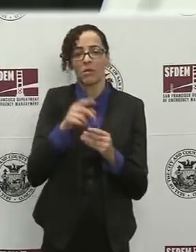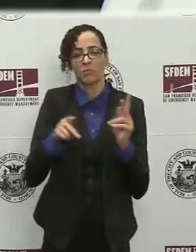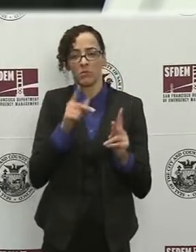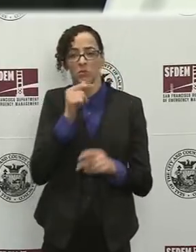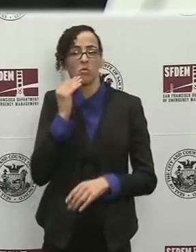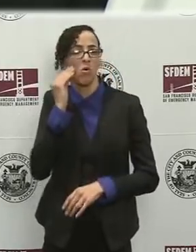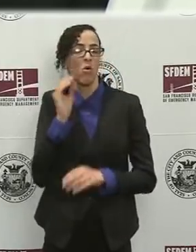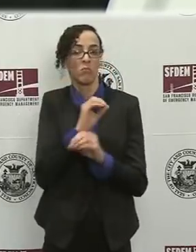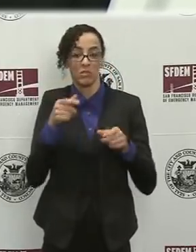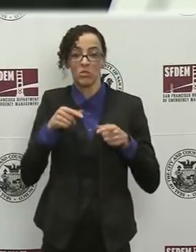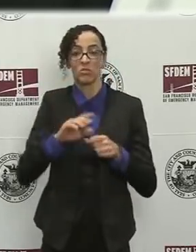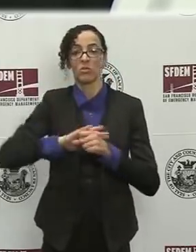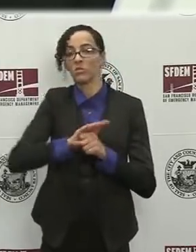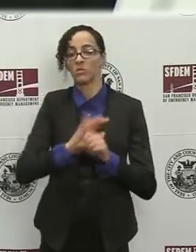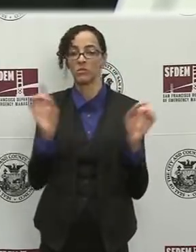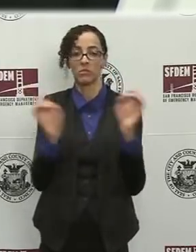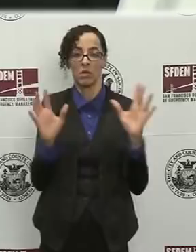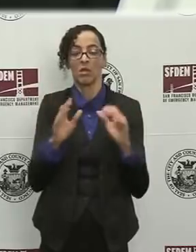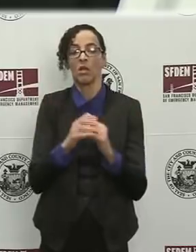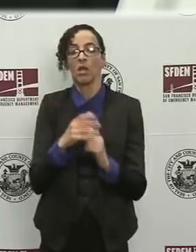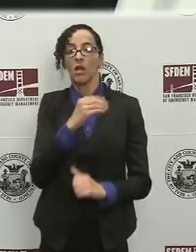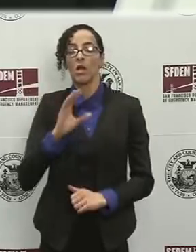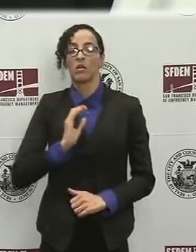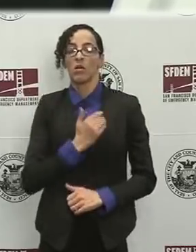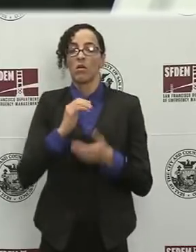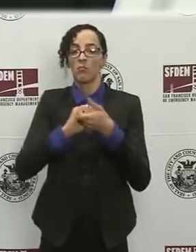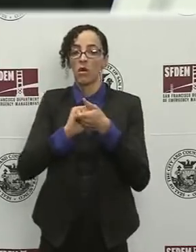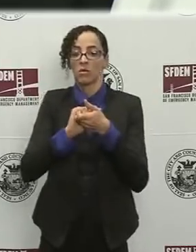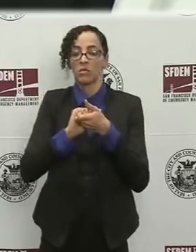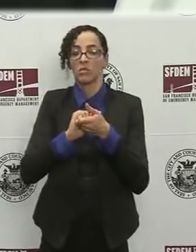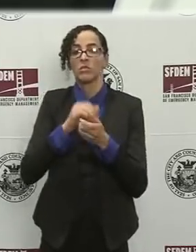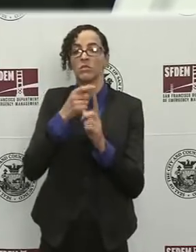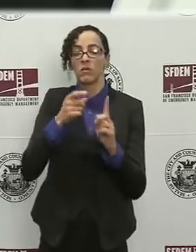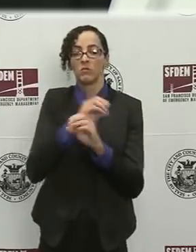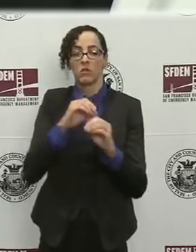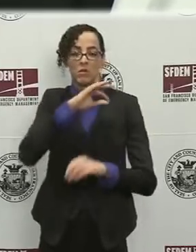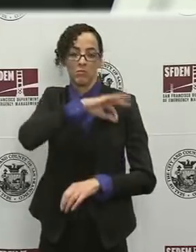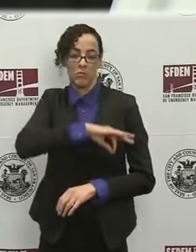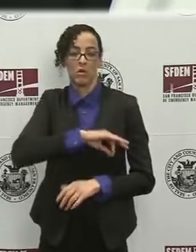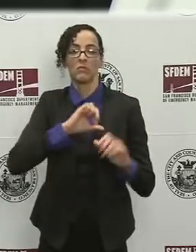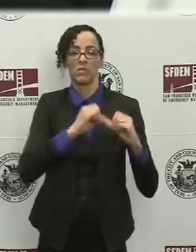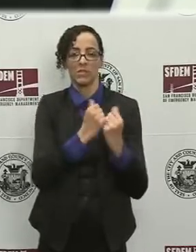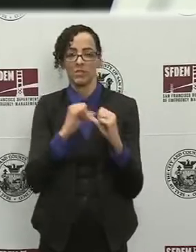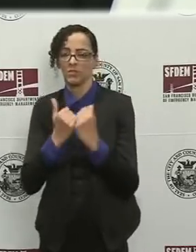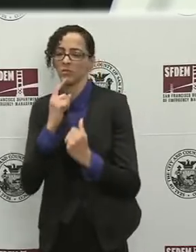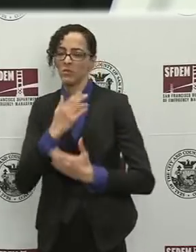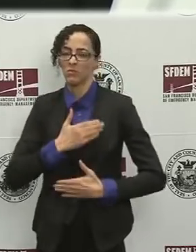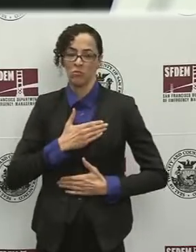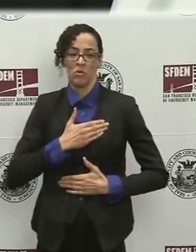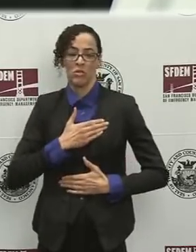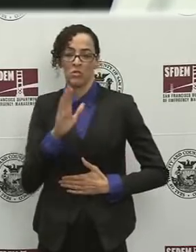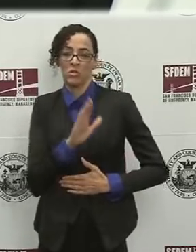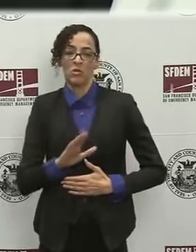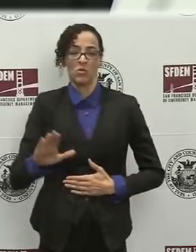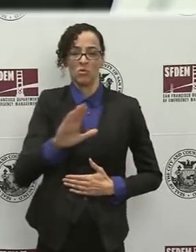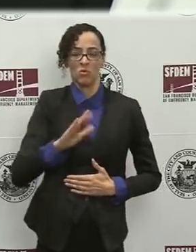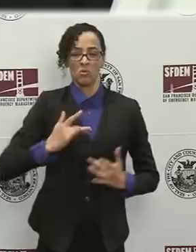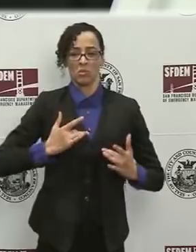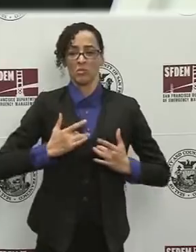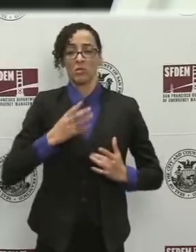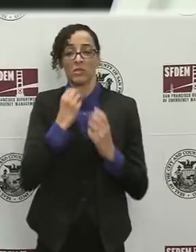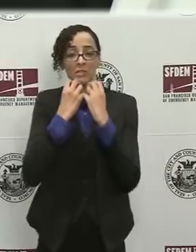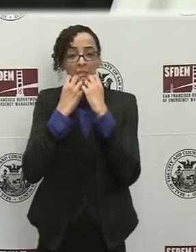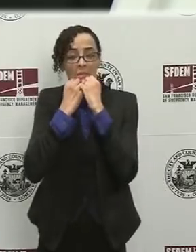and our nonprofit partners hear you, and we appreciate your care and concern. This reminds us day in and